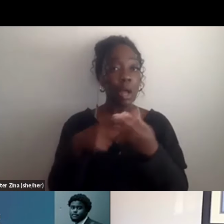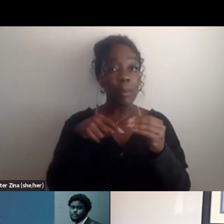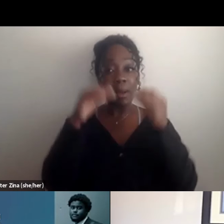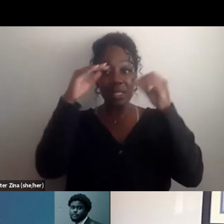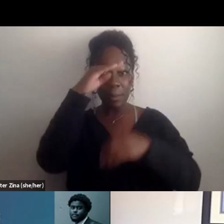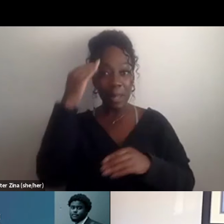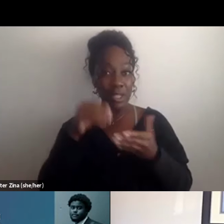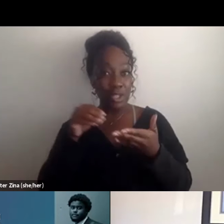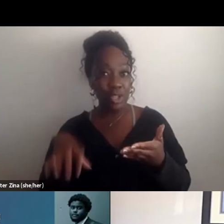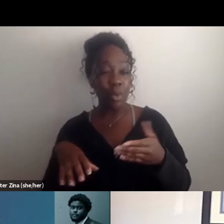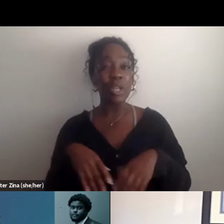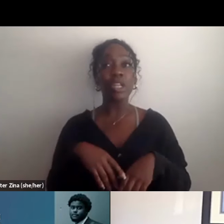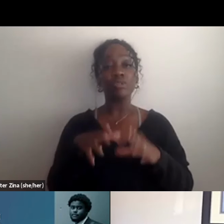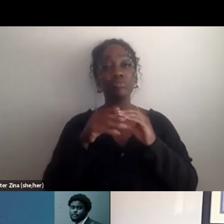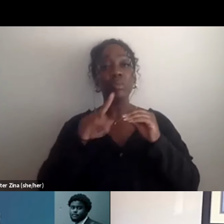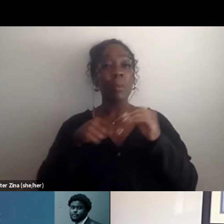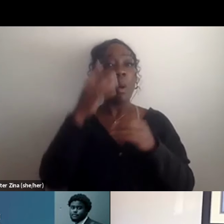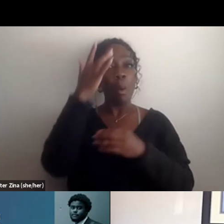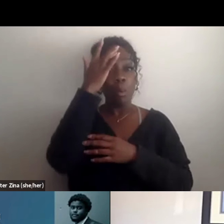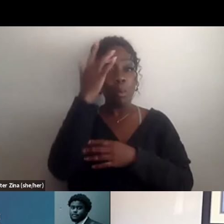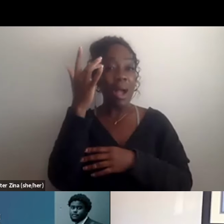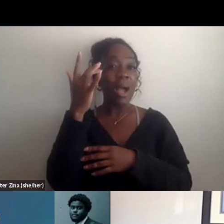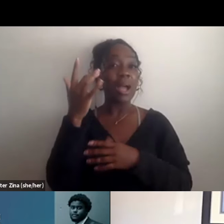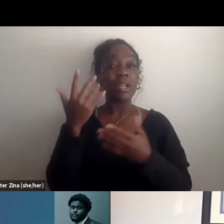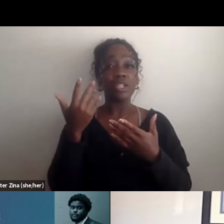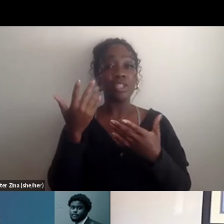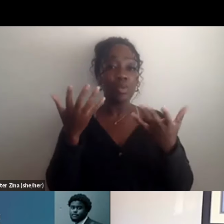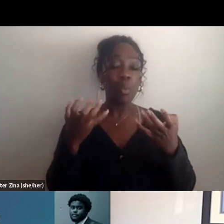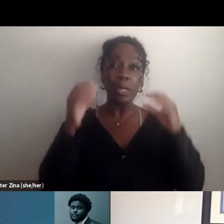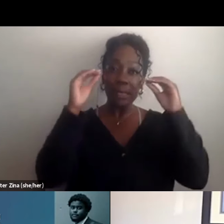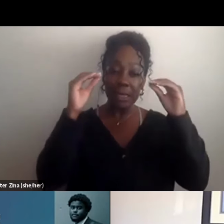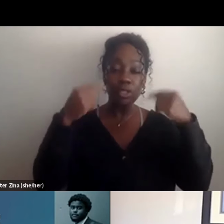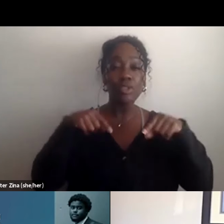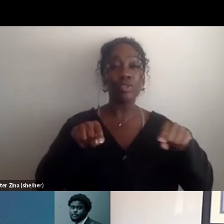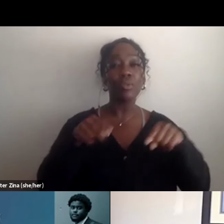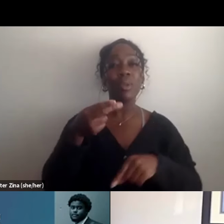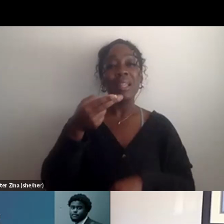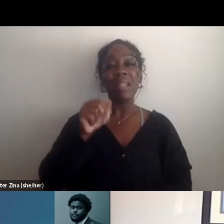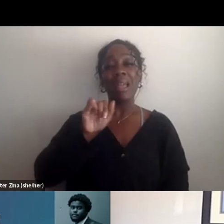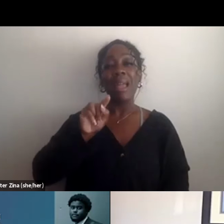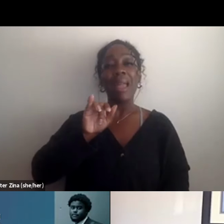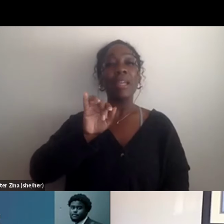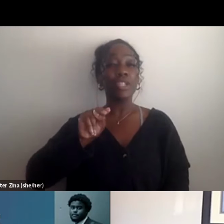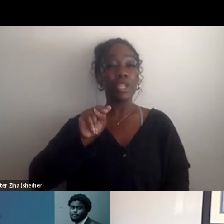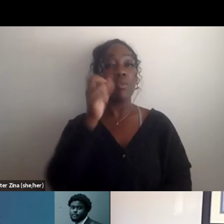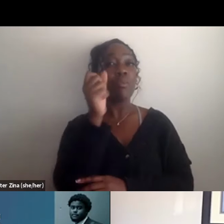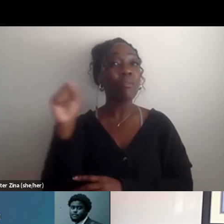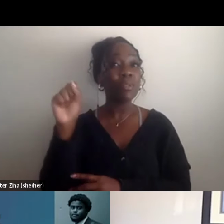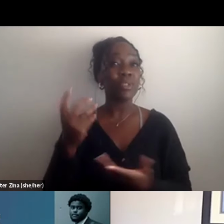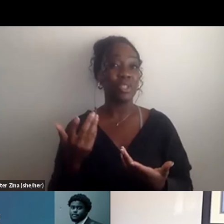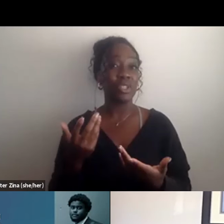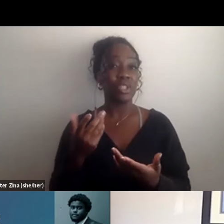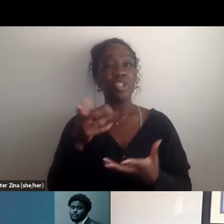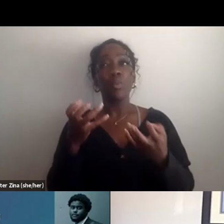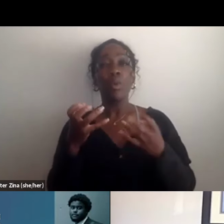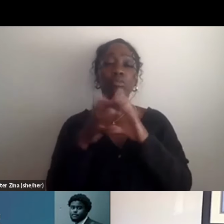she insisted on teaching them about Toussaint Louverture and the Haitian Revolution, why she insisted on teaching them about what one of their own color had done, right? This is